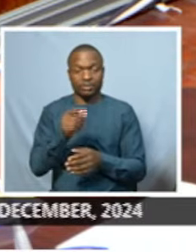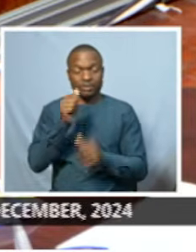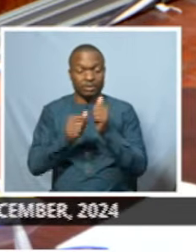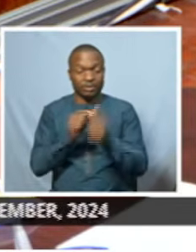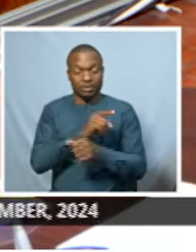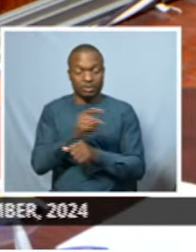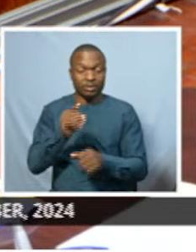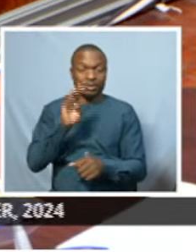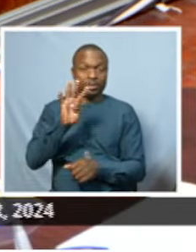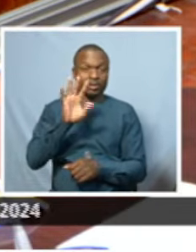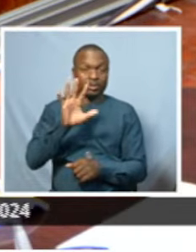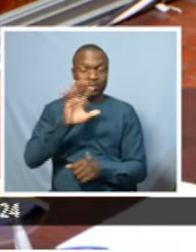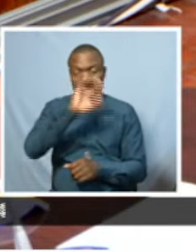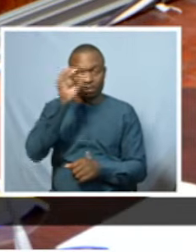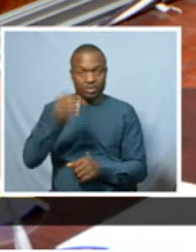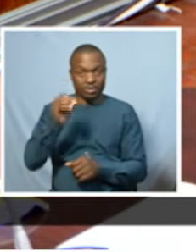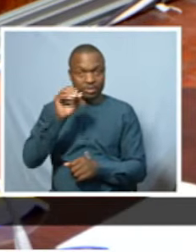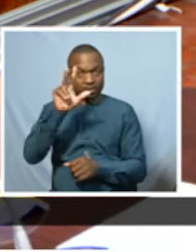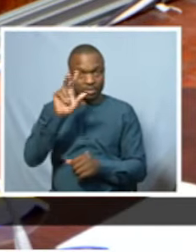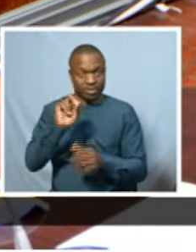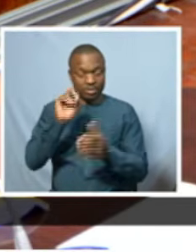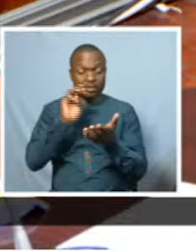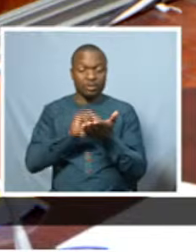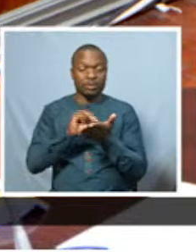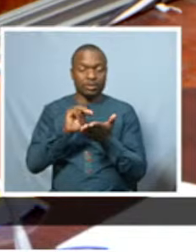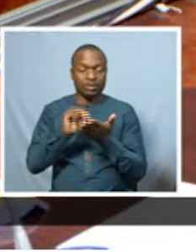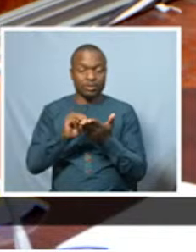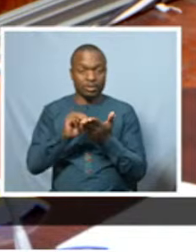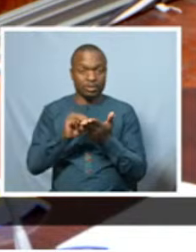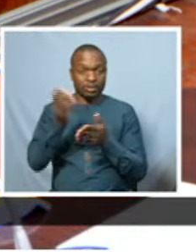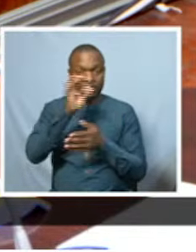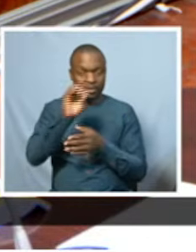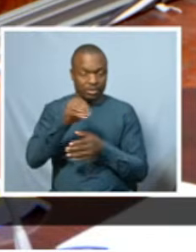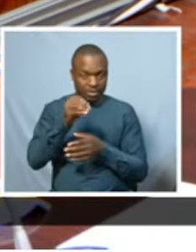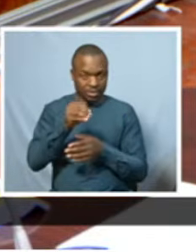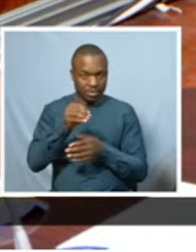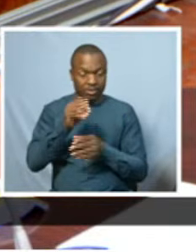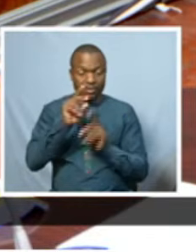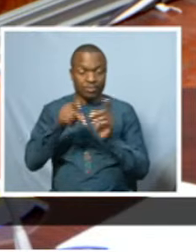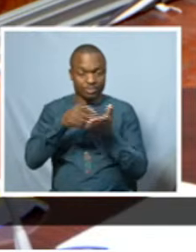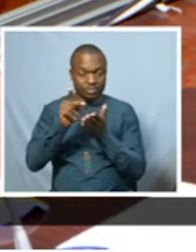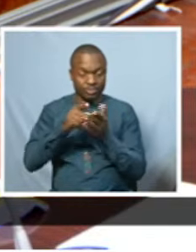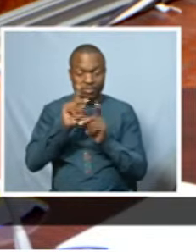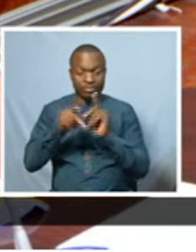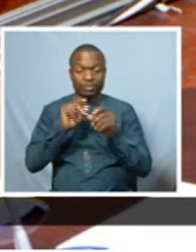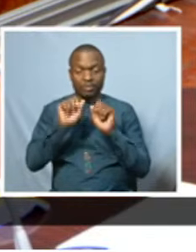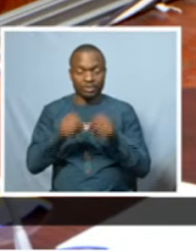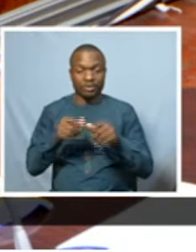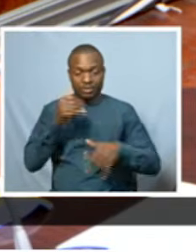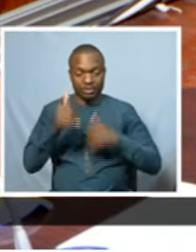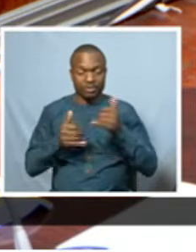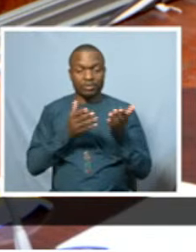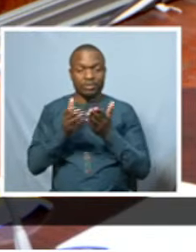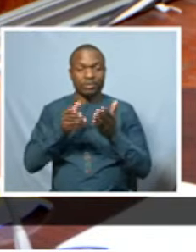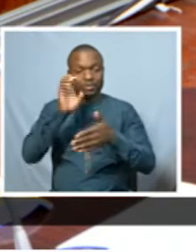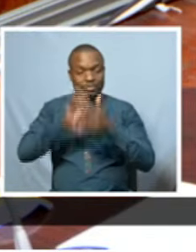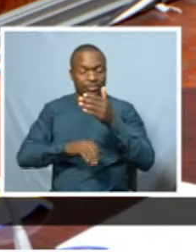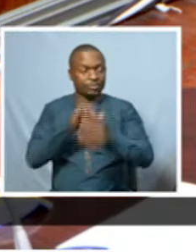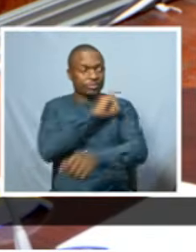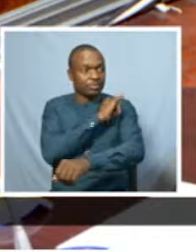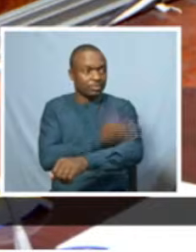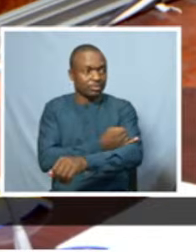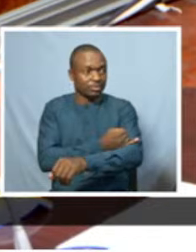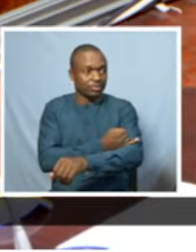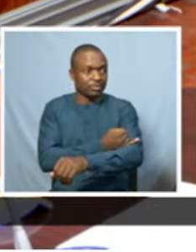are 45%, 30%, pay them so that the people can enjoy the services. With that said, I would like to withdraw the